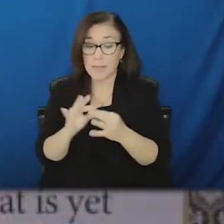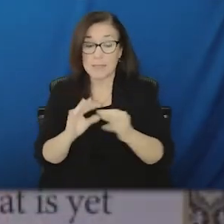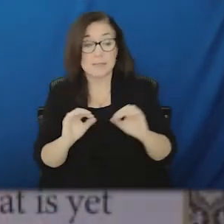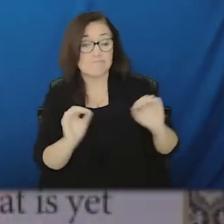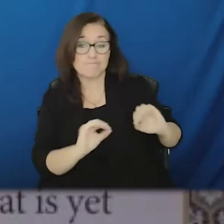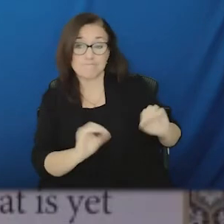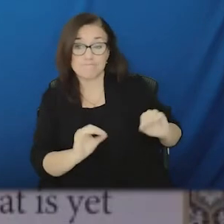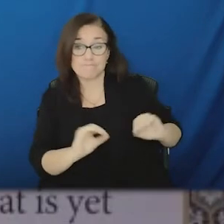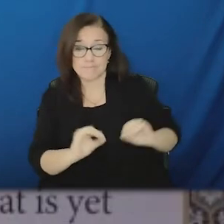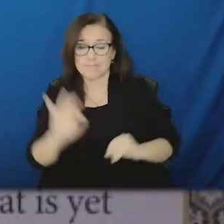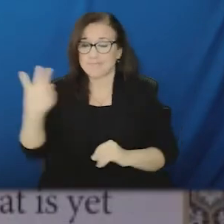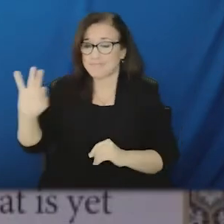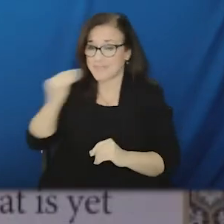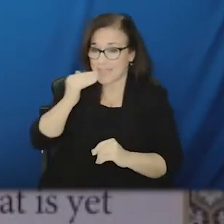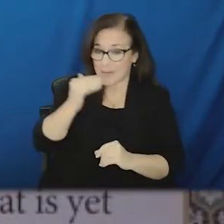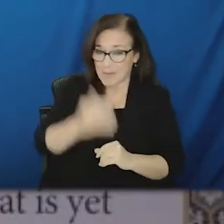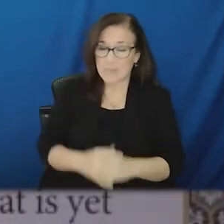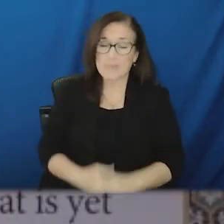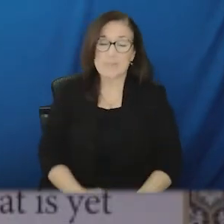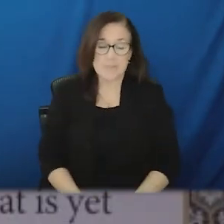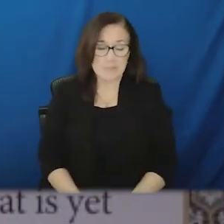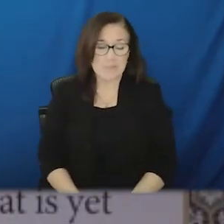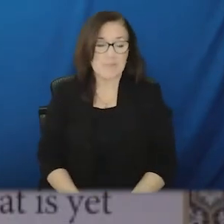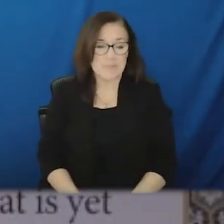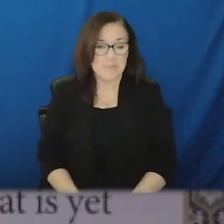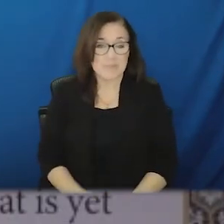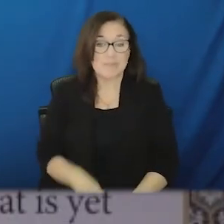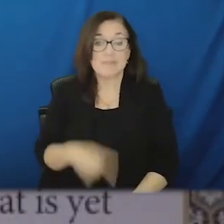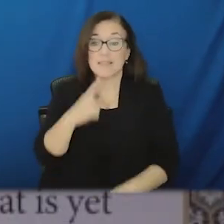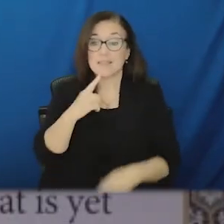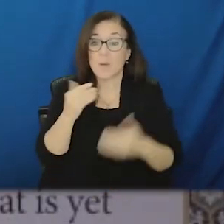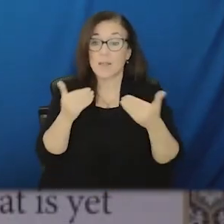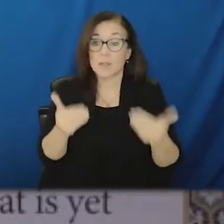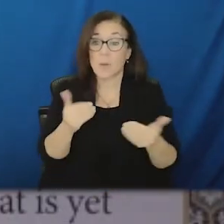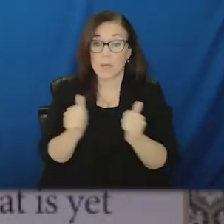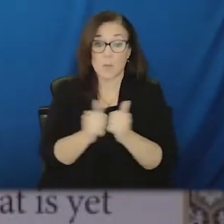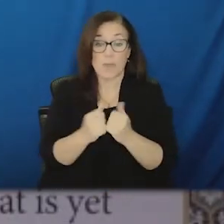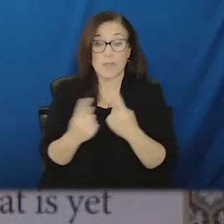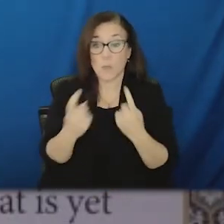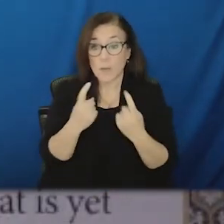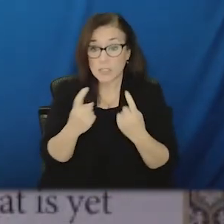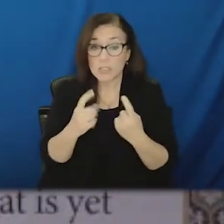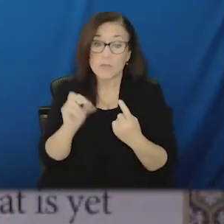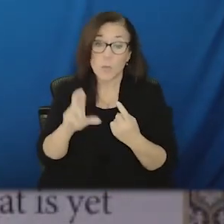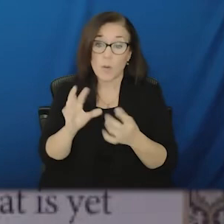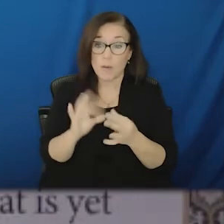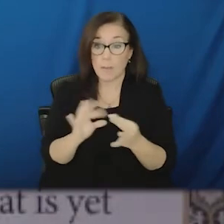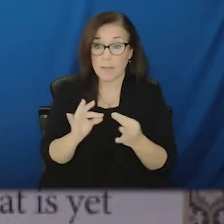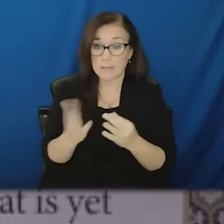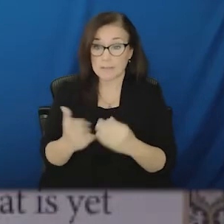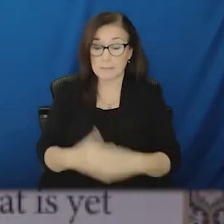comment. Thank you so much. Then let's go forward with any questions or comments from board members.